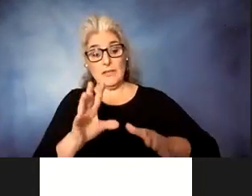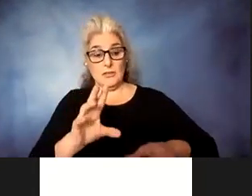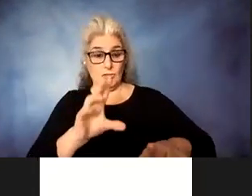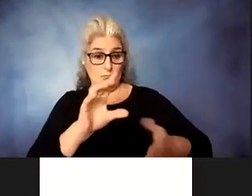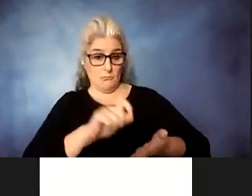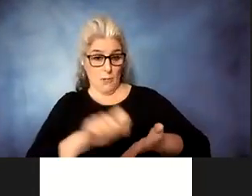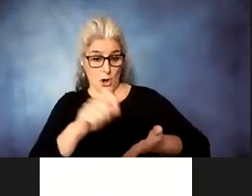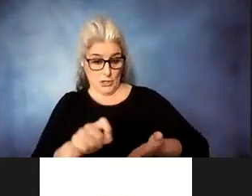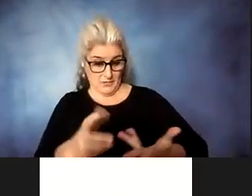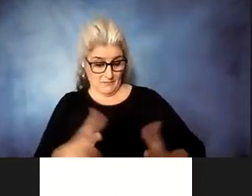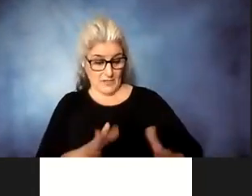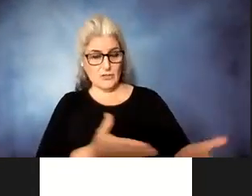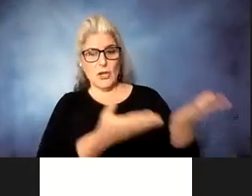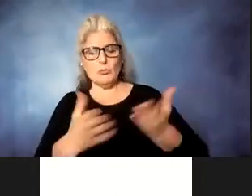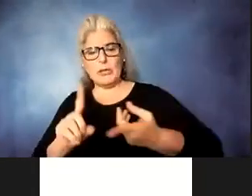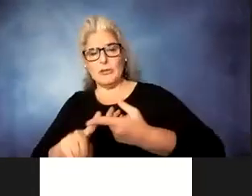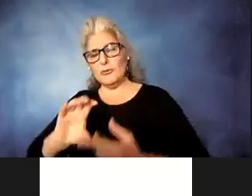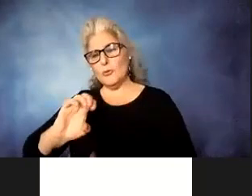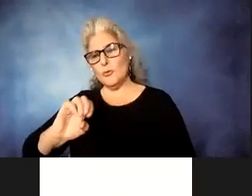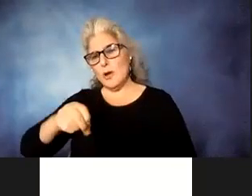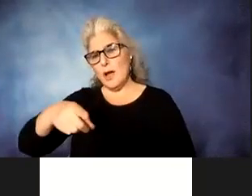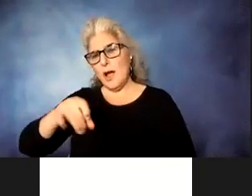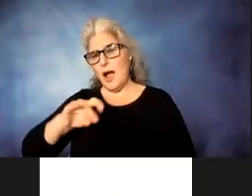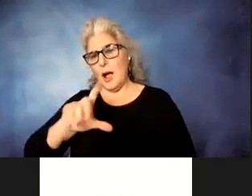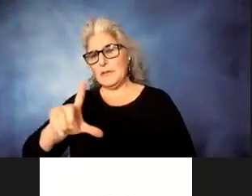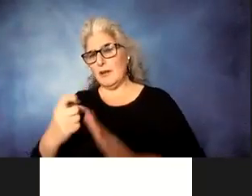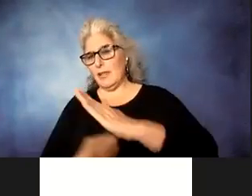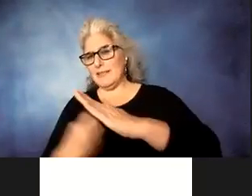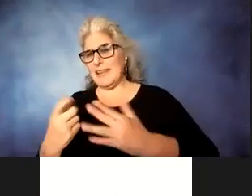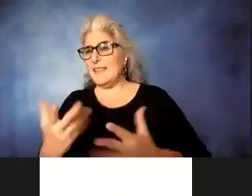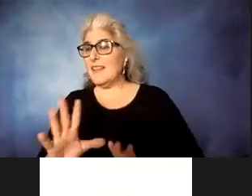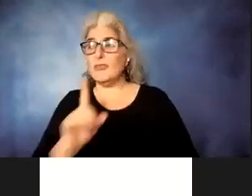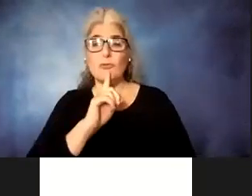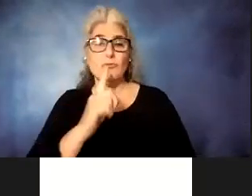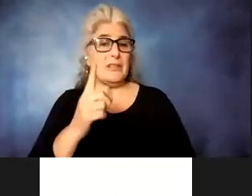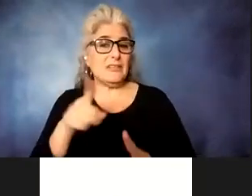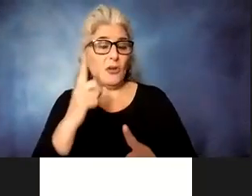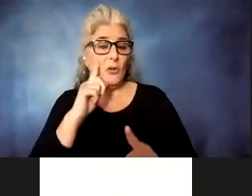scanner. And so again, it is simply marking the ballot.